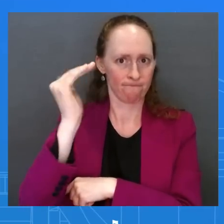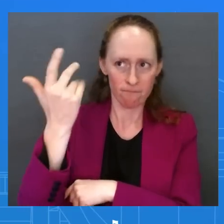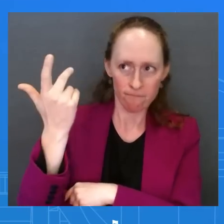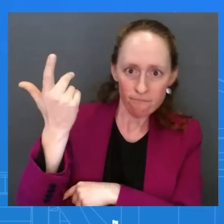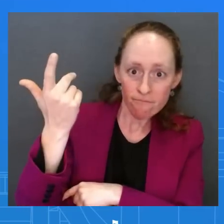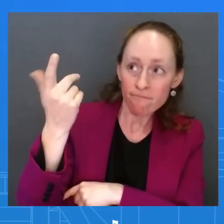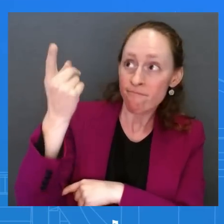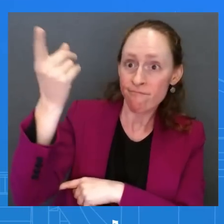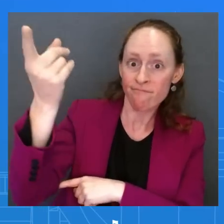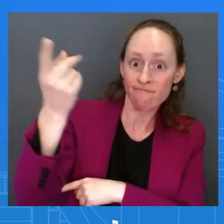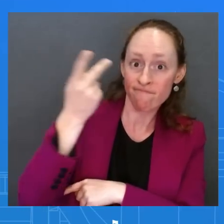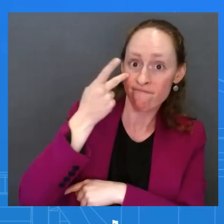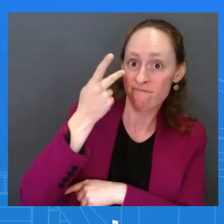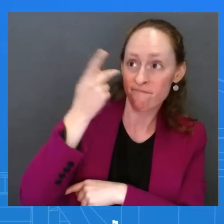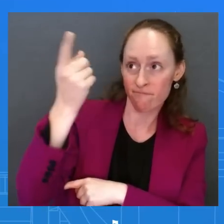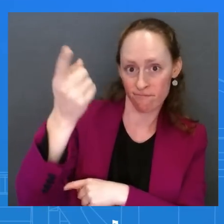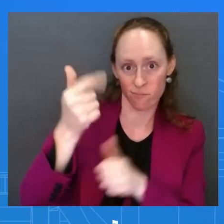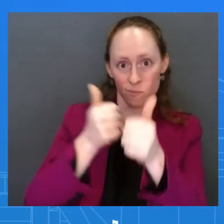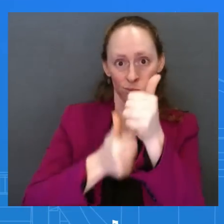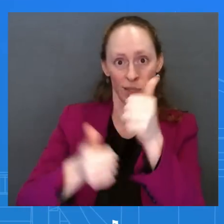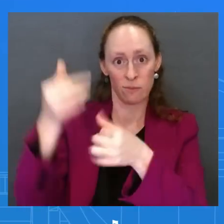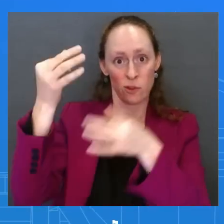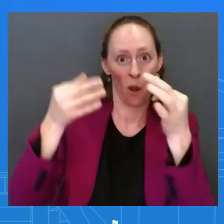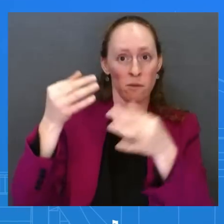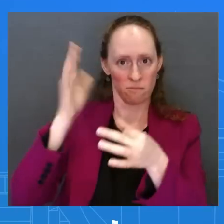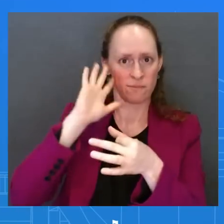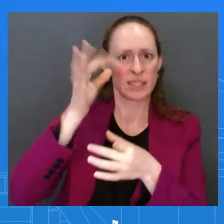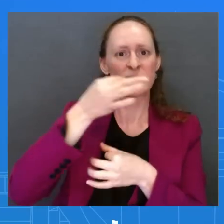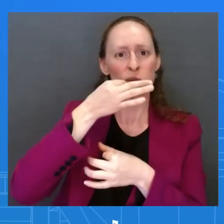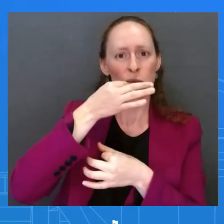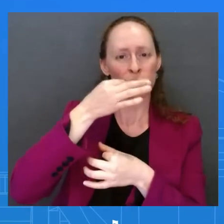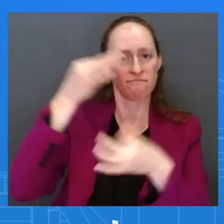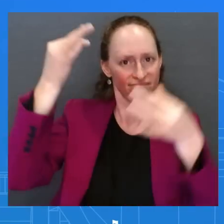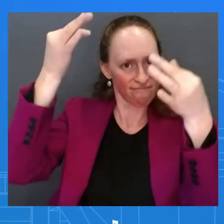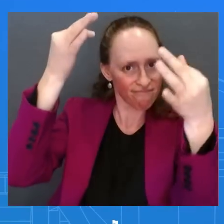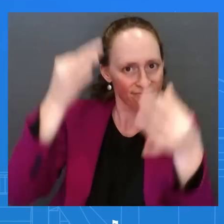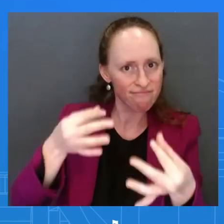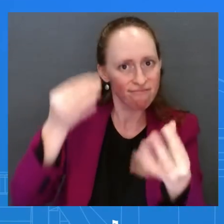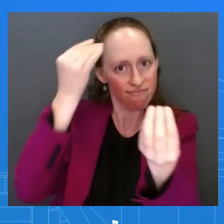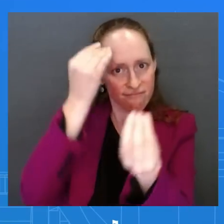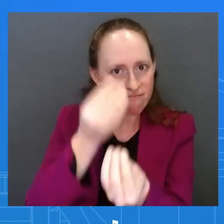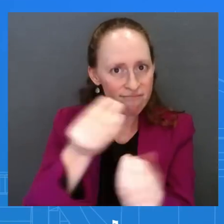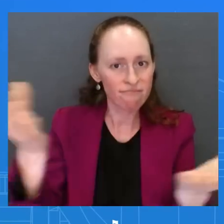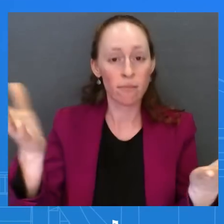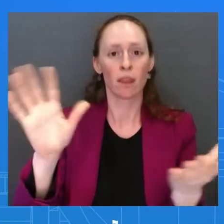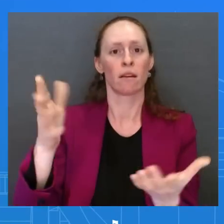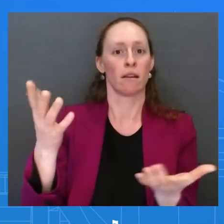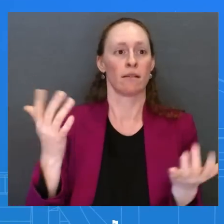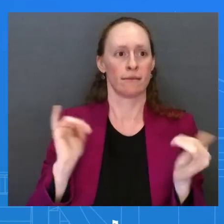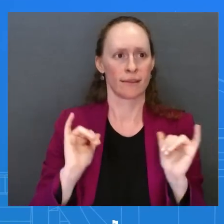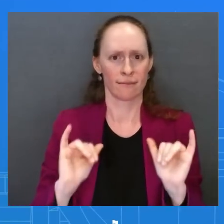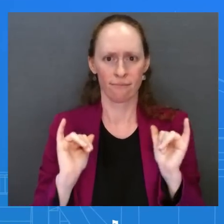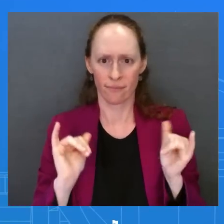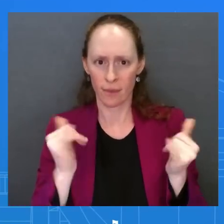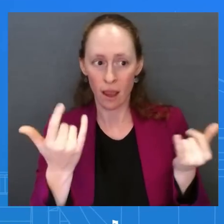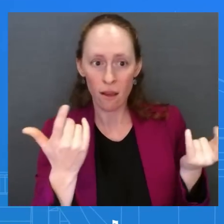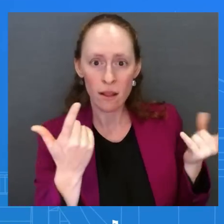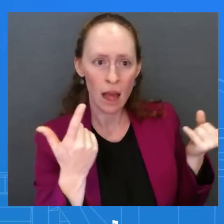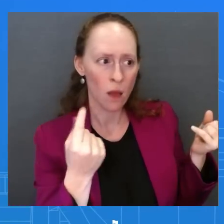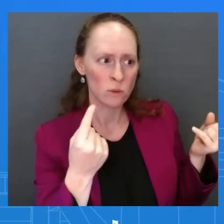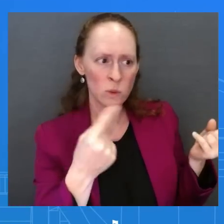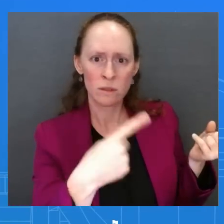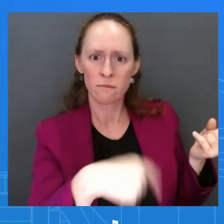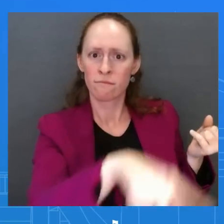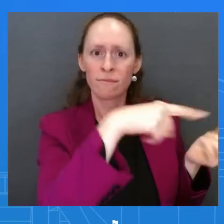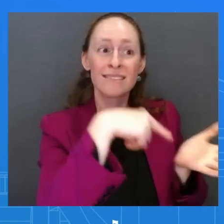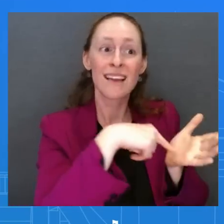you book the deficit reduction in debt forgiveness, or will it stay in hopes of challenging the ruling?